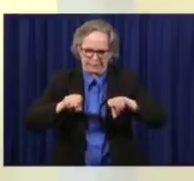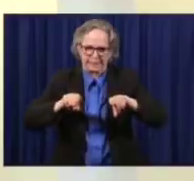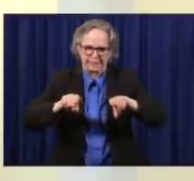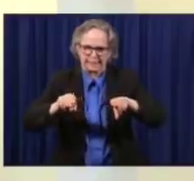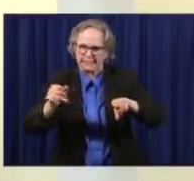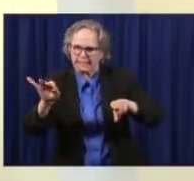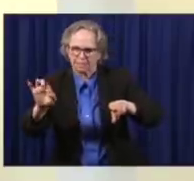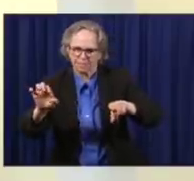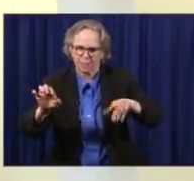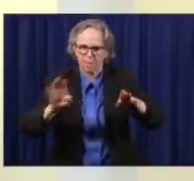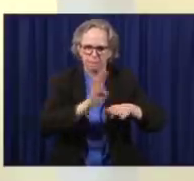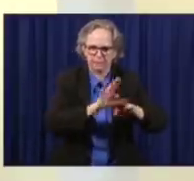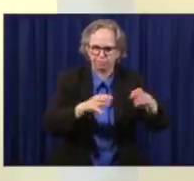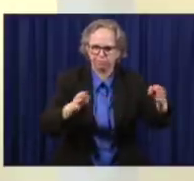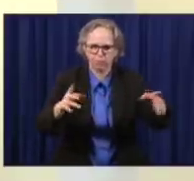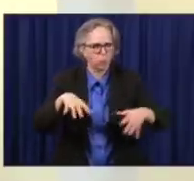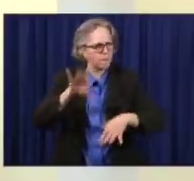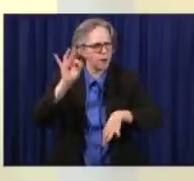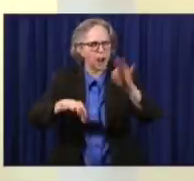have the great honor of advising,